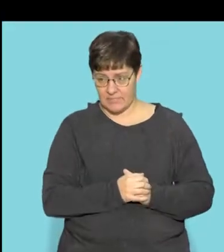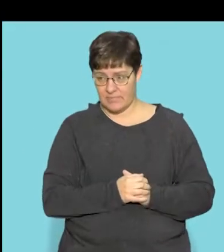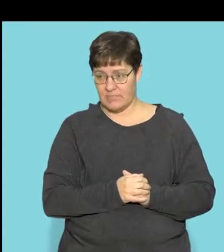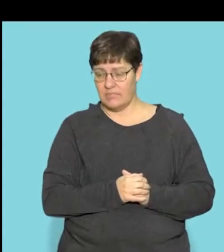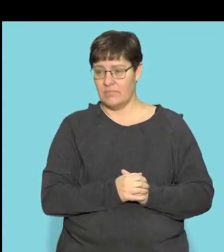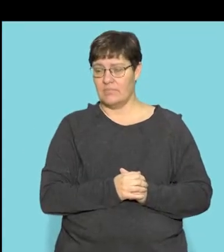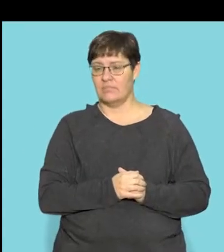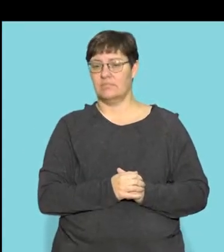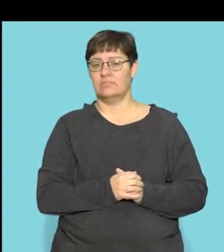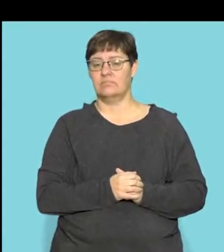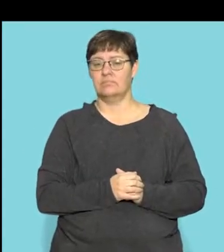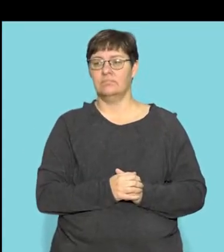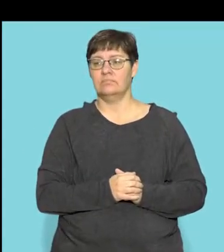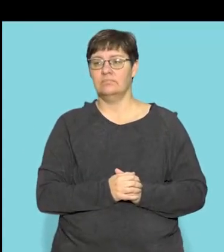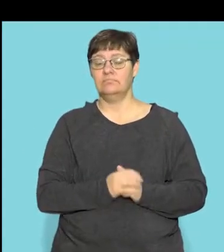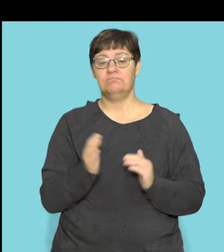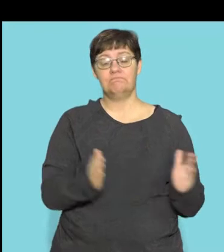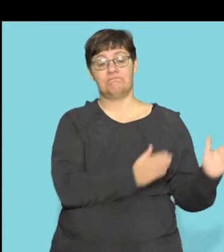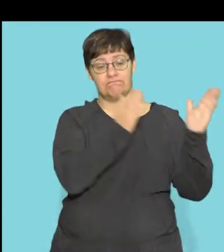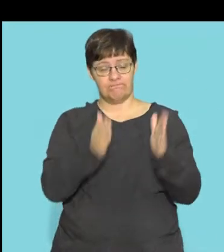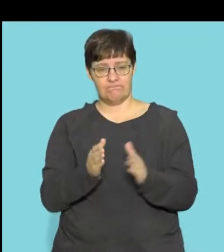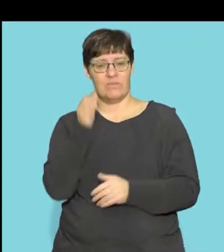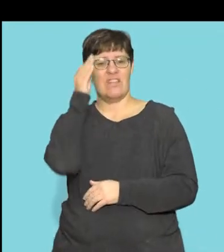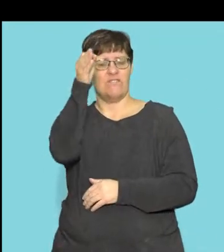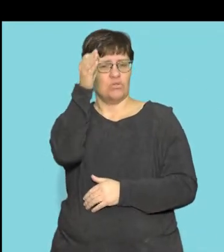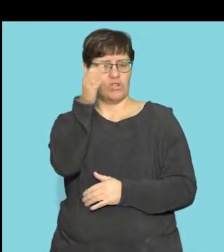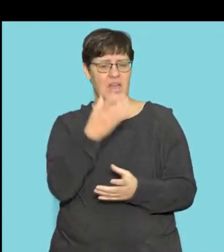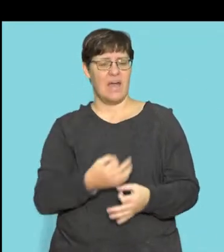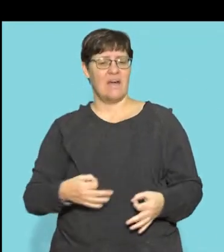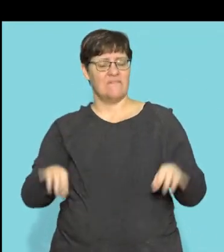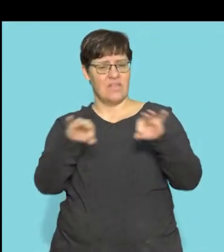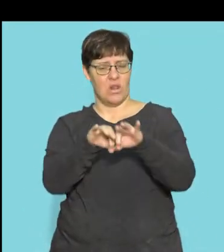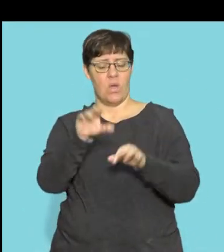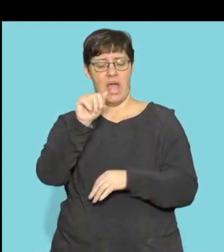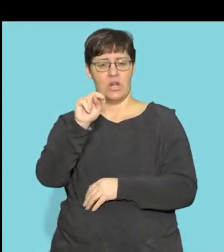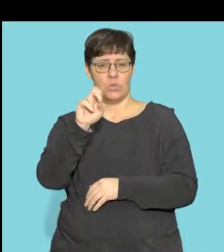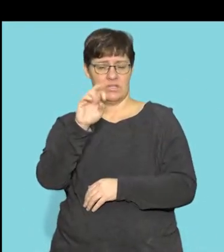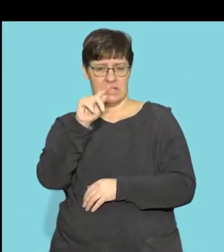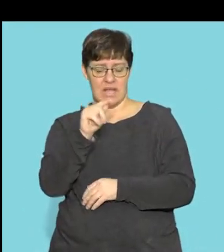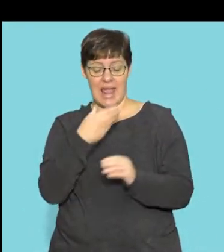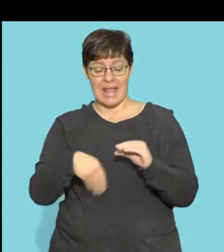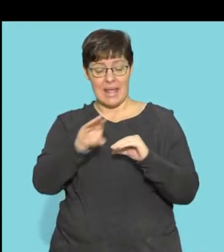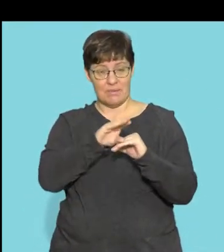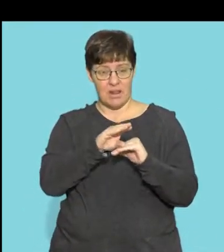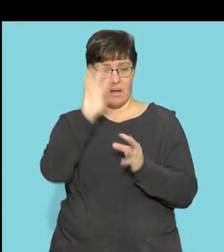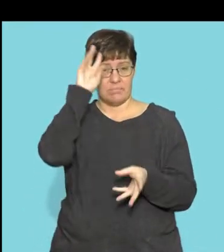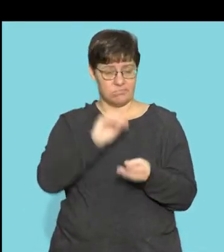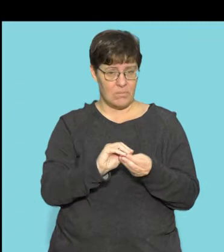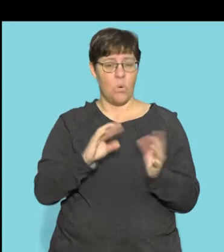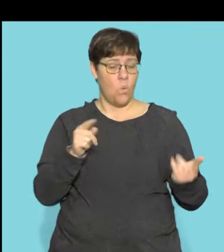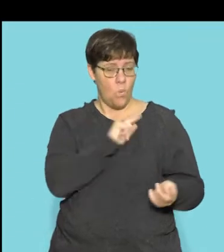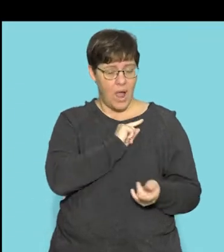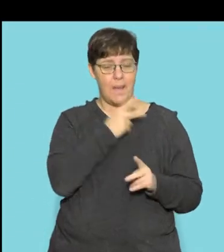And then also with a future value annuity, capital is normally accumulated by means of regular